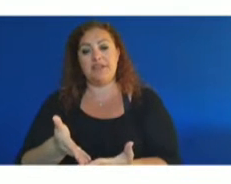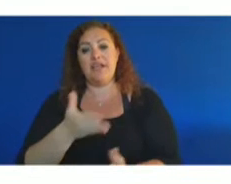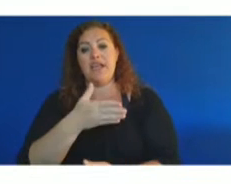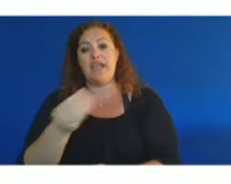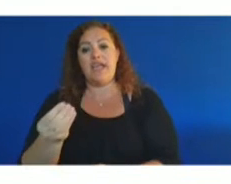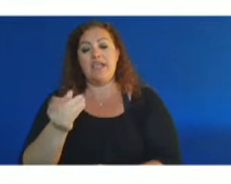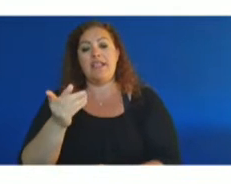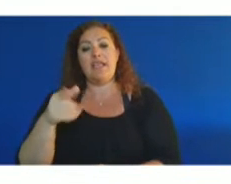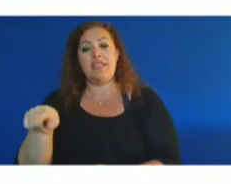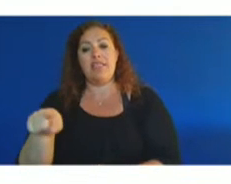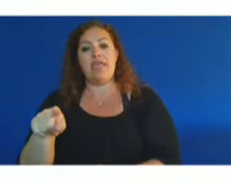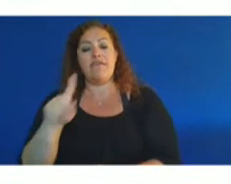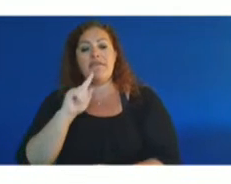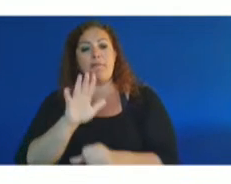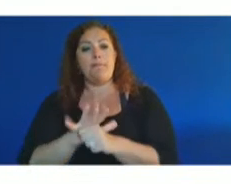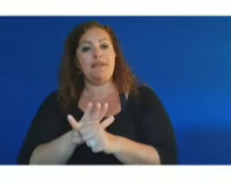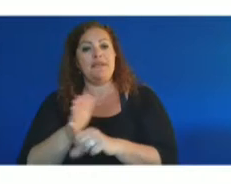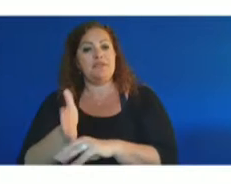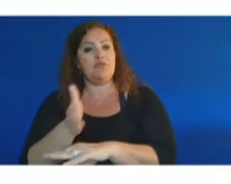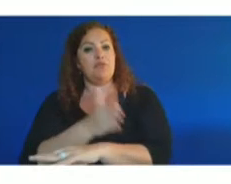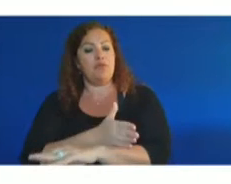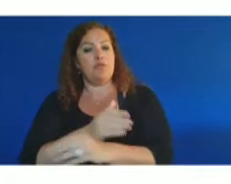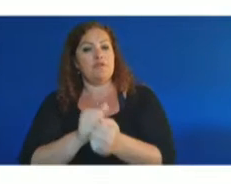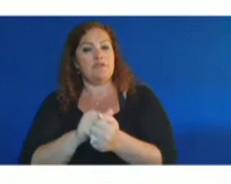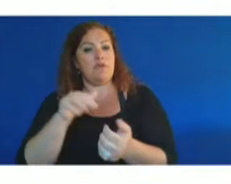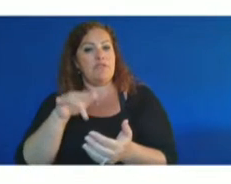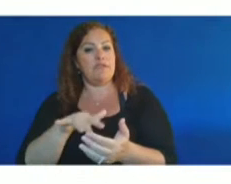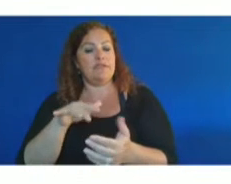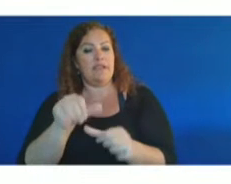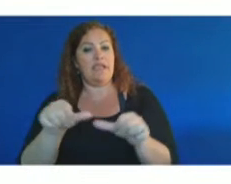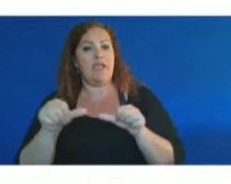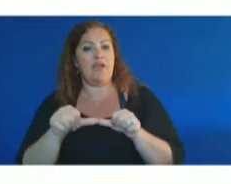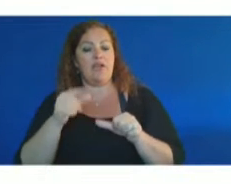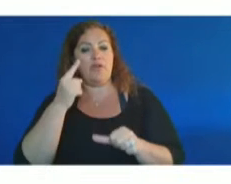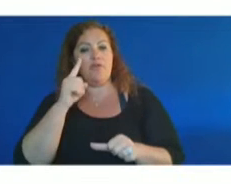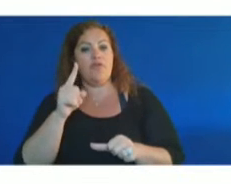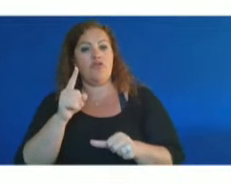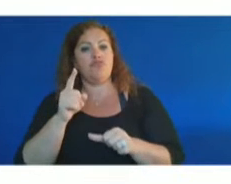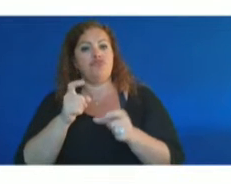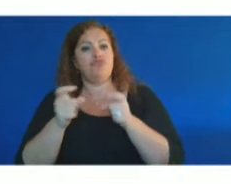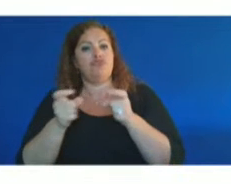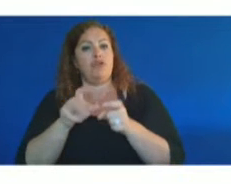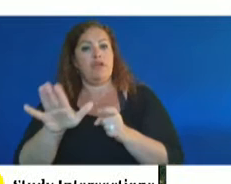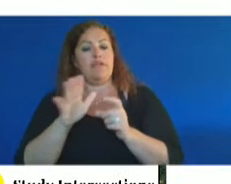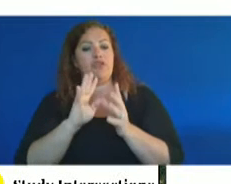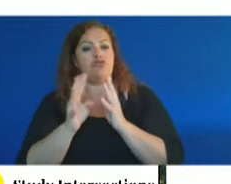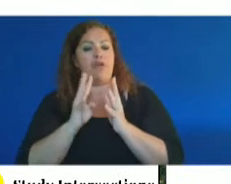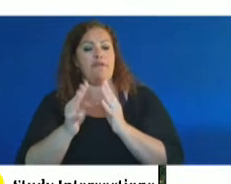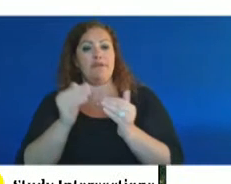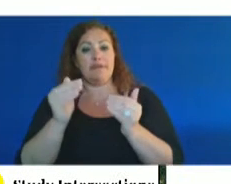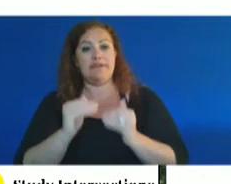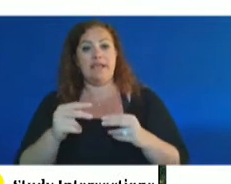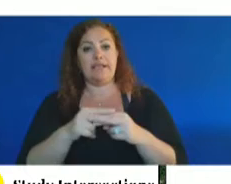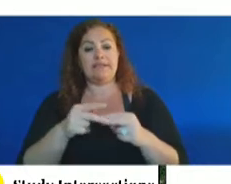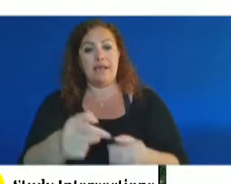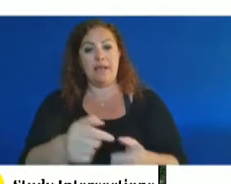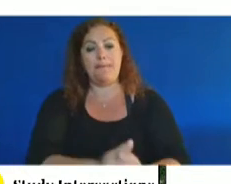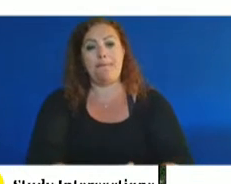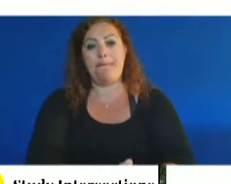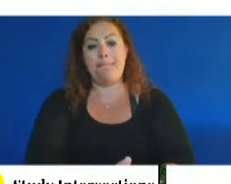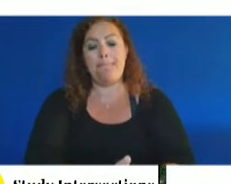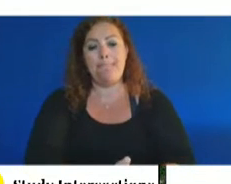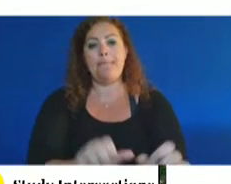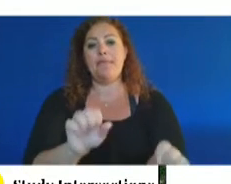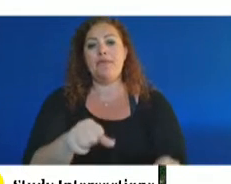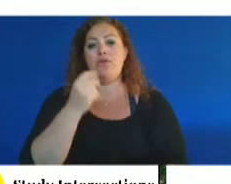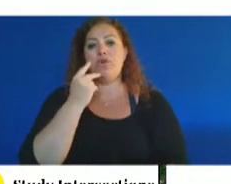they have committed to improvements in the study area to uh mitigate their traffic and next slide please uh as you can see the the